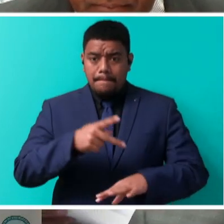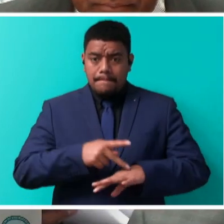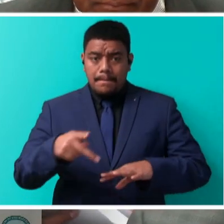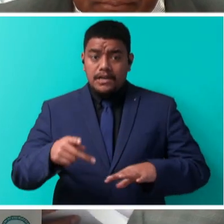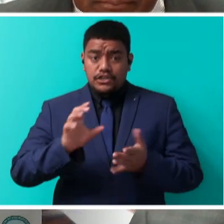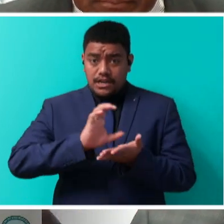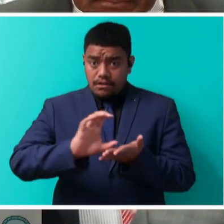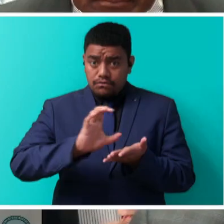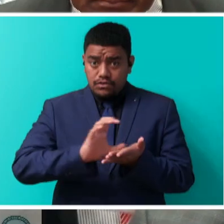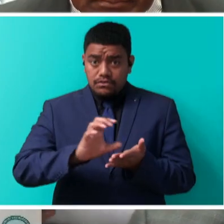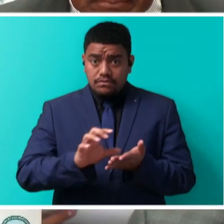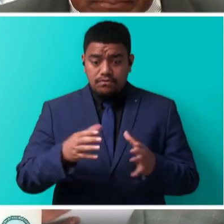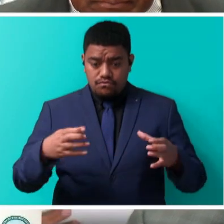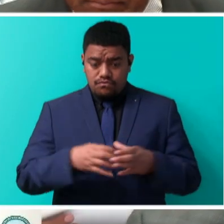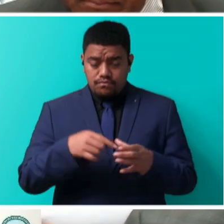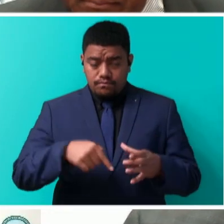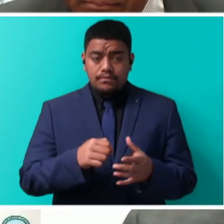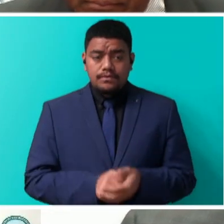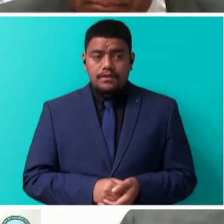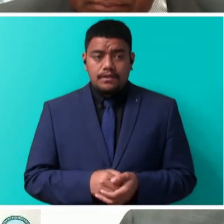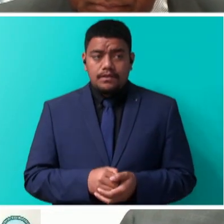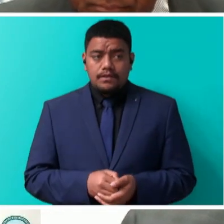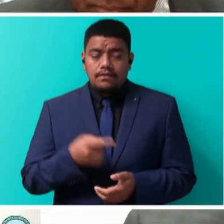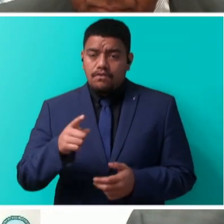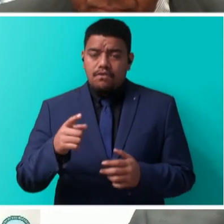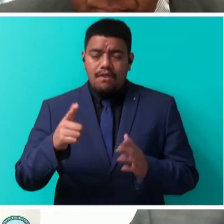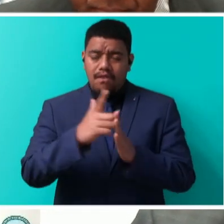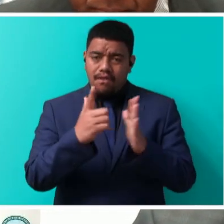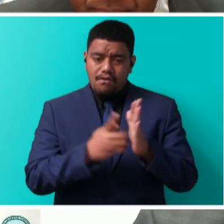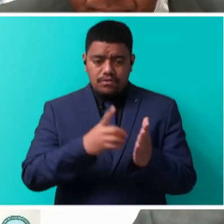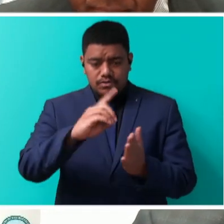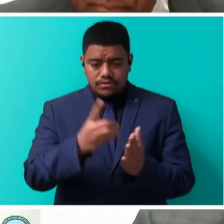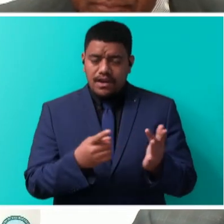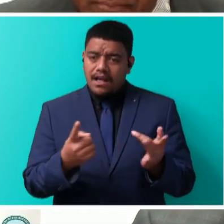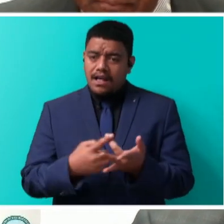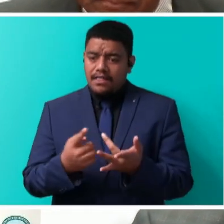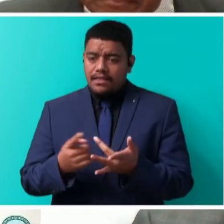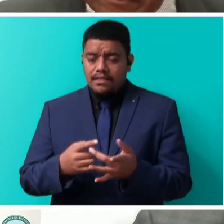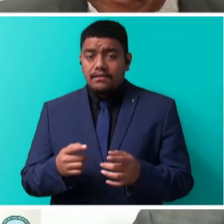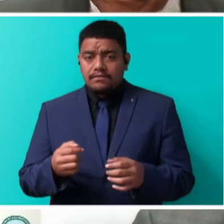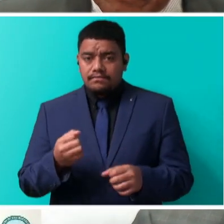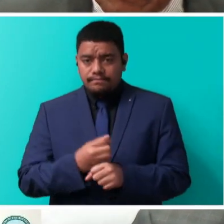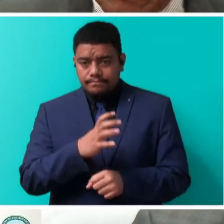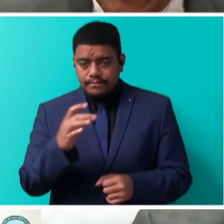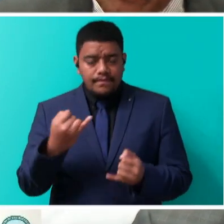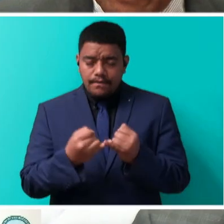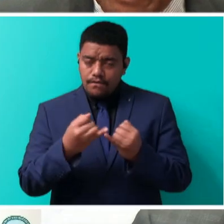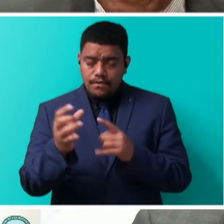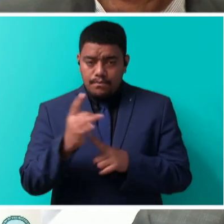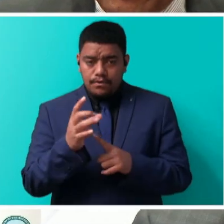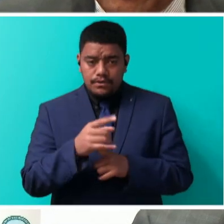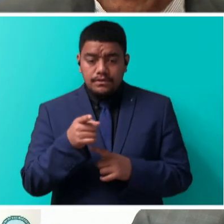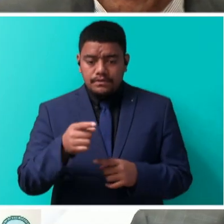Council or Legislative Council, or statute law drafters in other jurisdictions, are exceptional, though